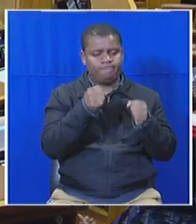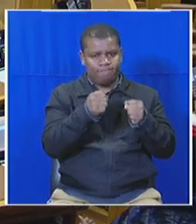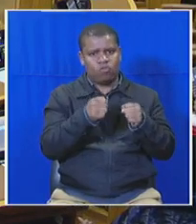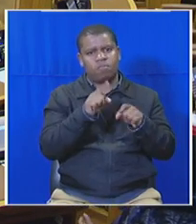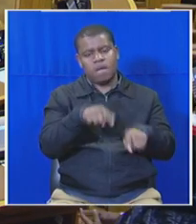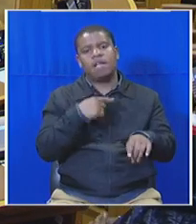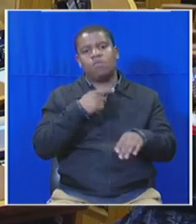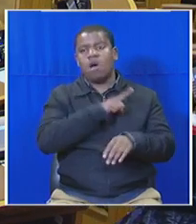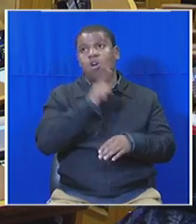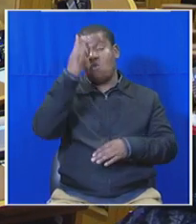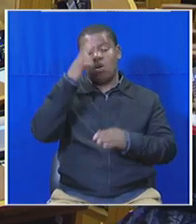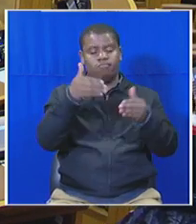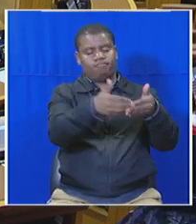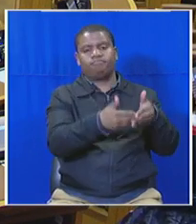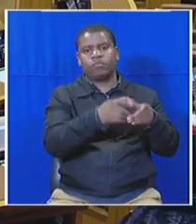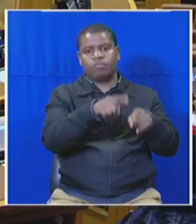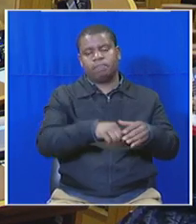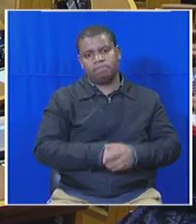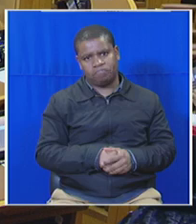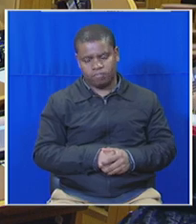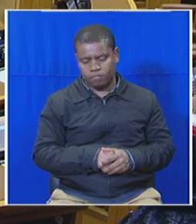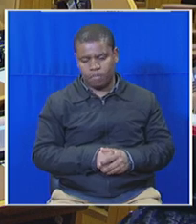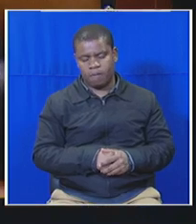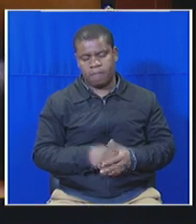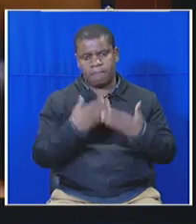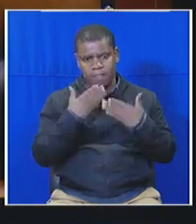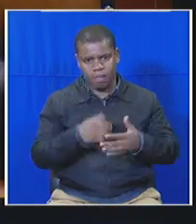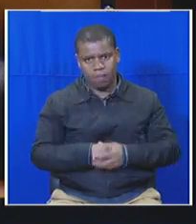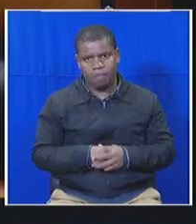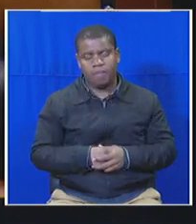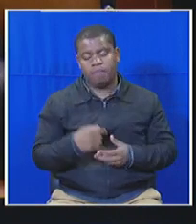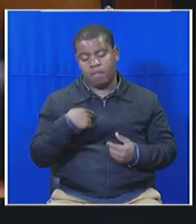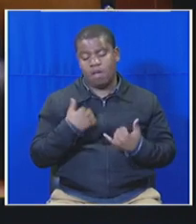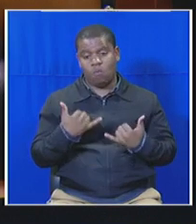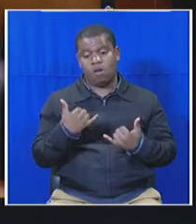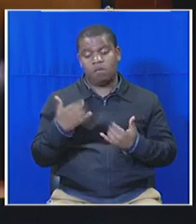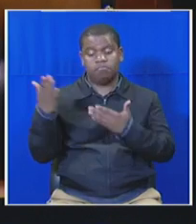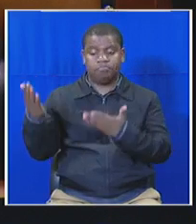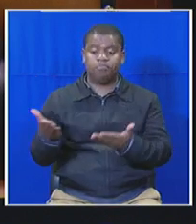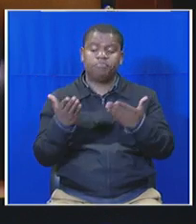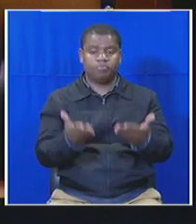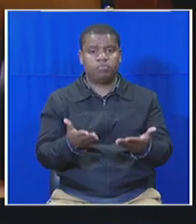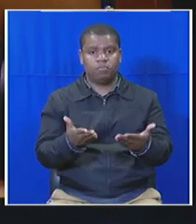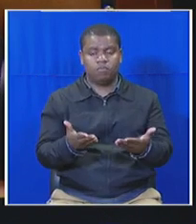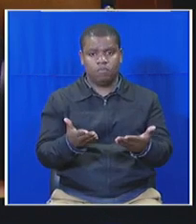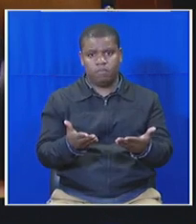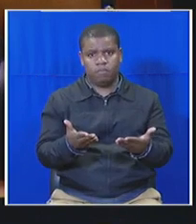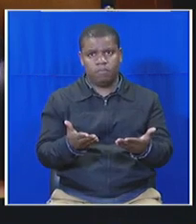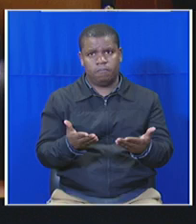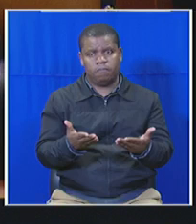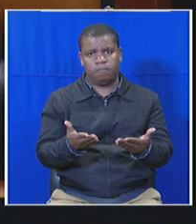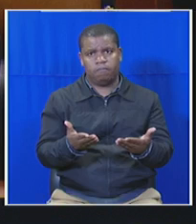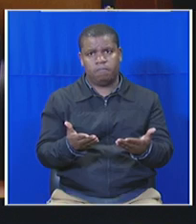Honorable members, I wish to take this opportunity to recognize